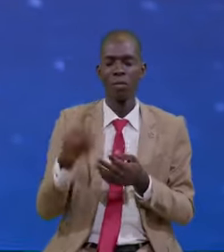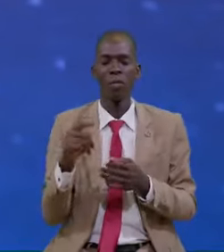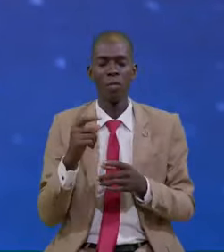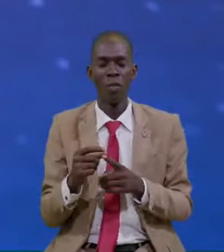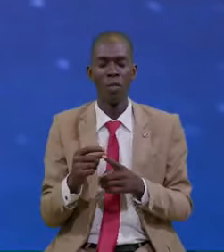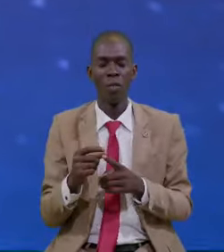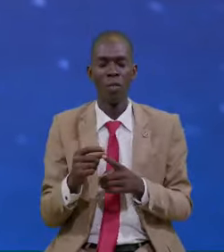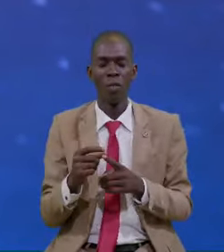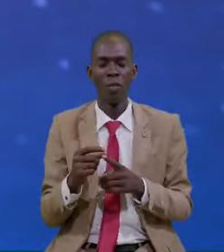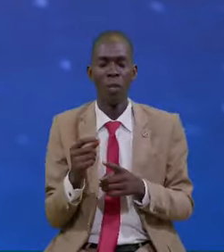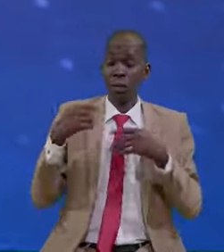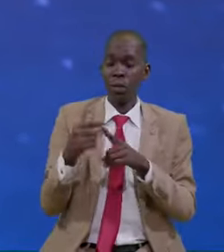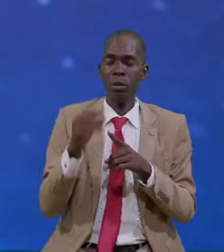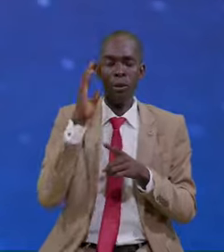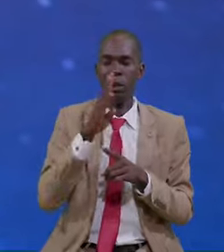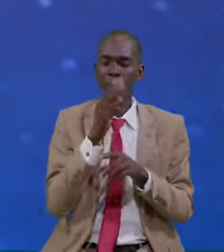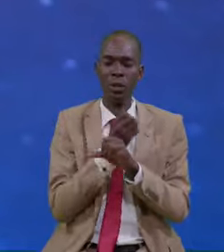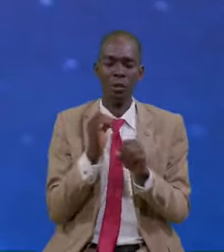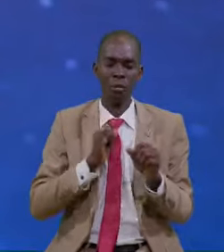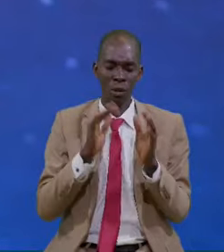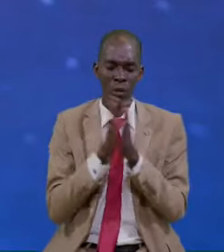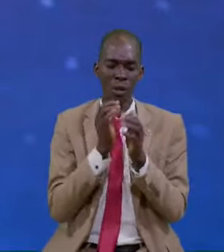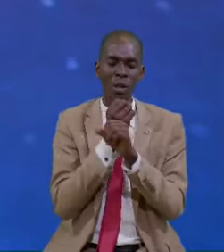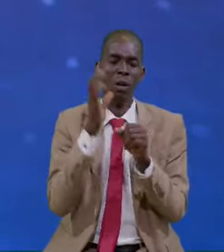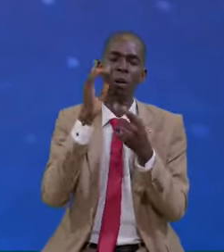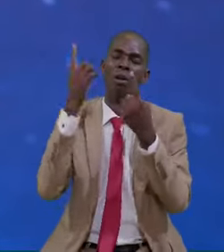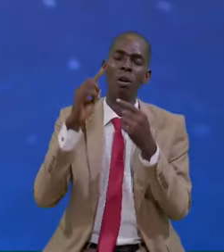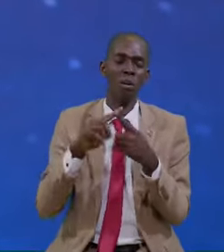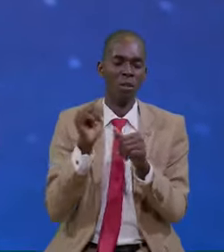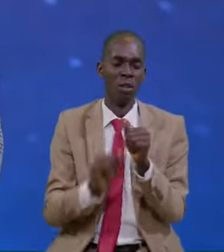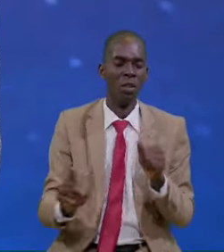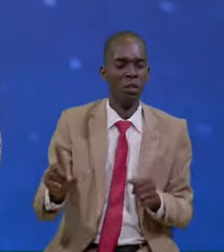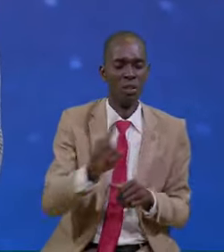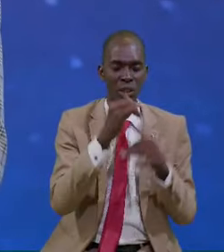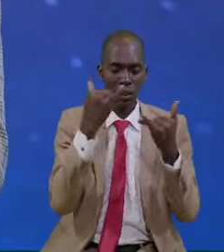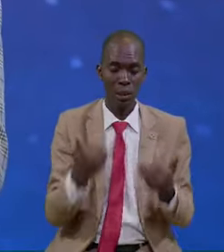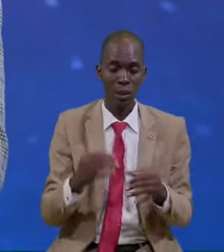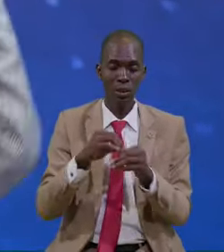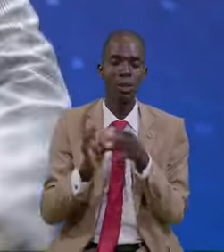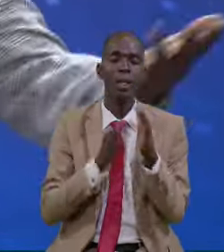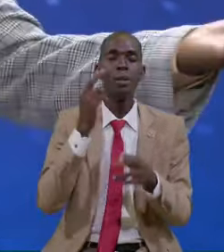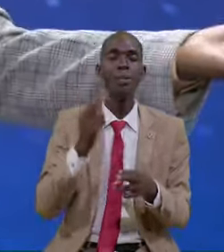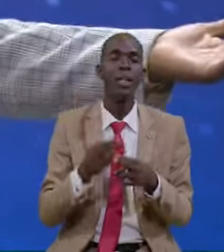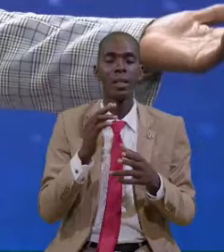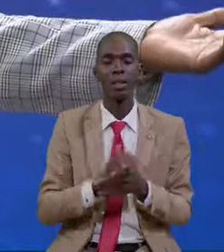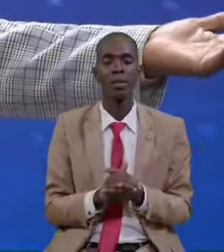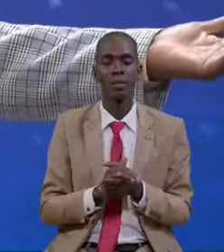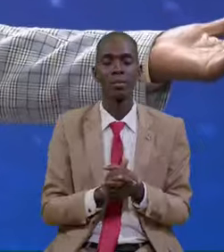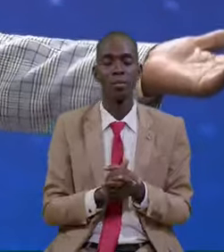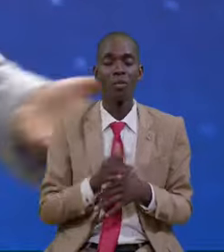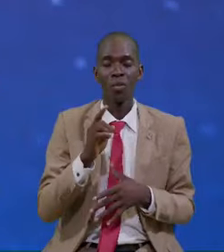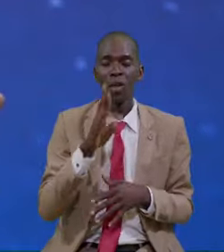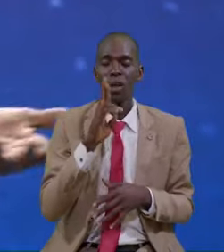saved. And I pray that your salvation will come to every one of them right now in Jesus' name. You're not a